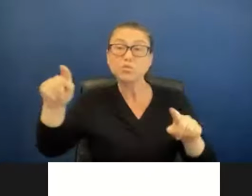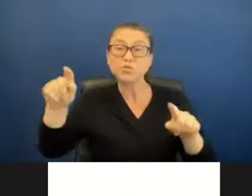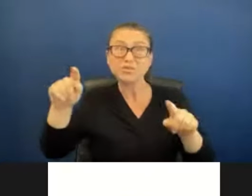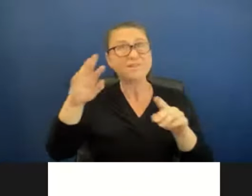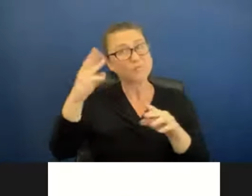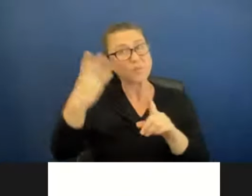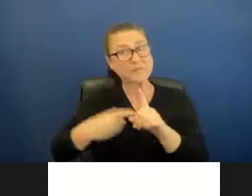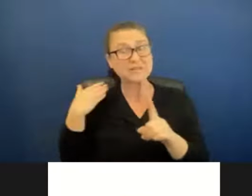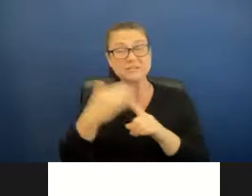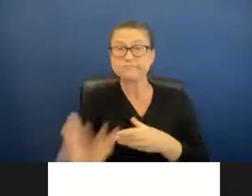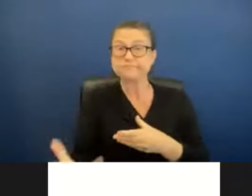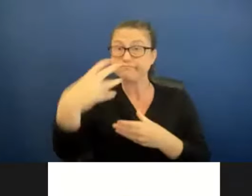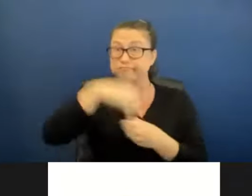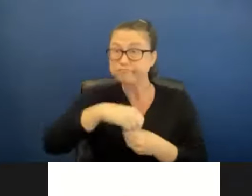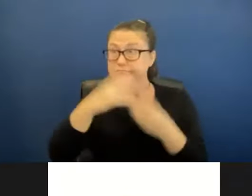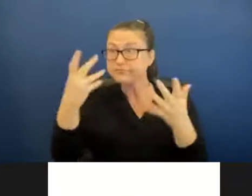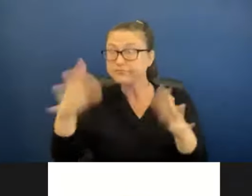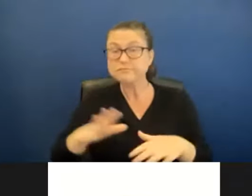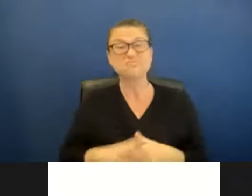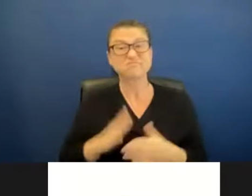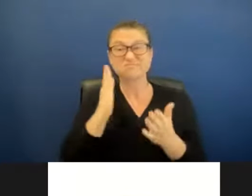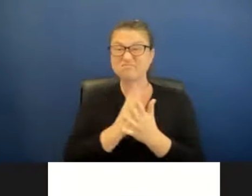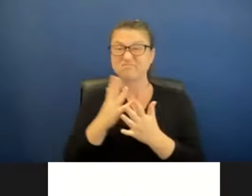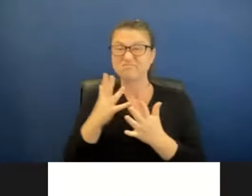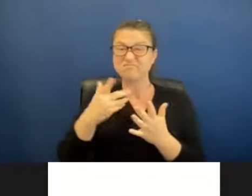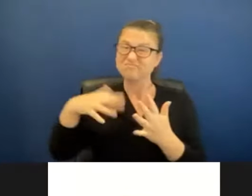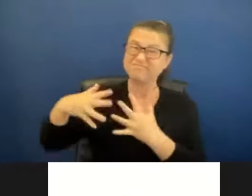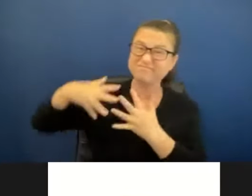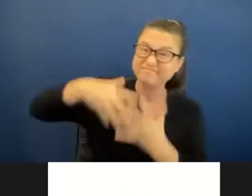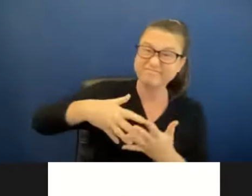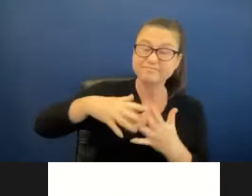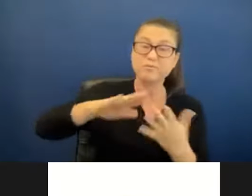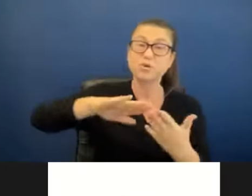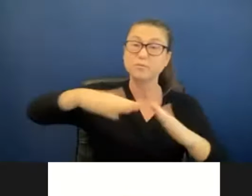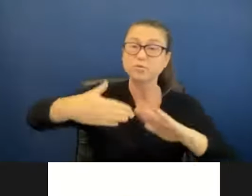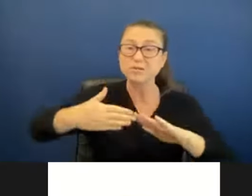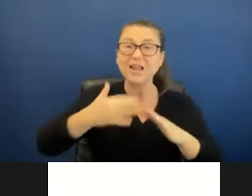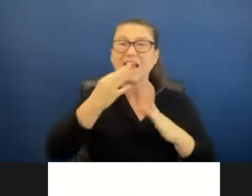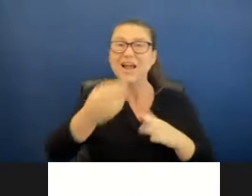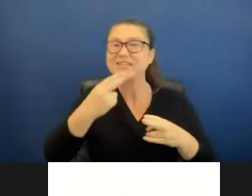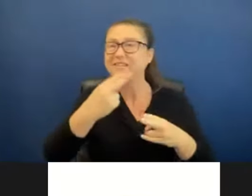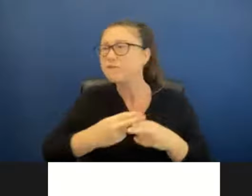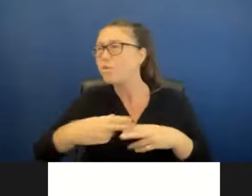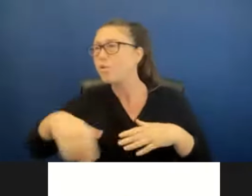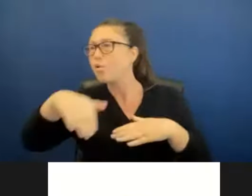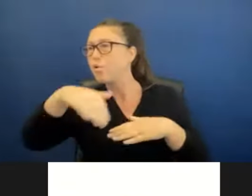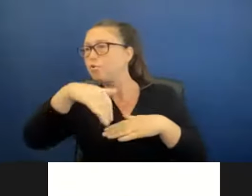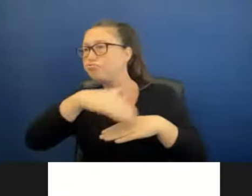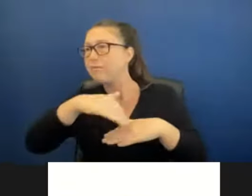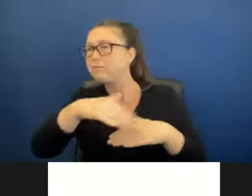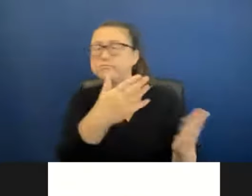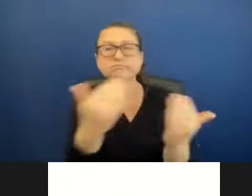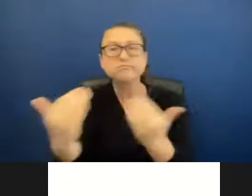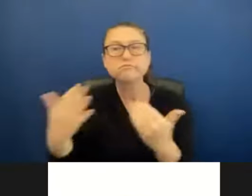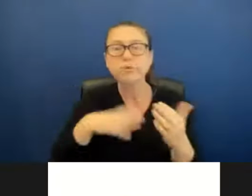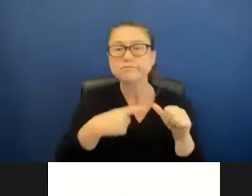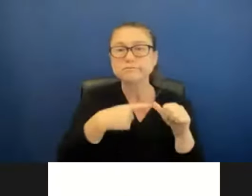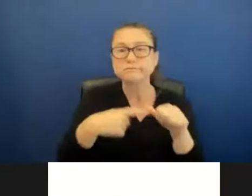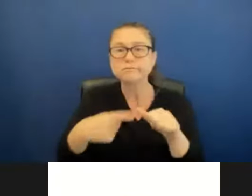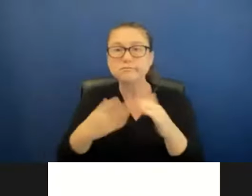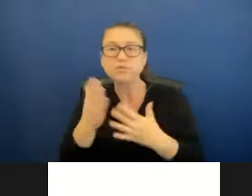years. And being embedded in the community as artists facilitators, Asking for Trouble developed a responsive methodology based around